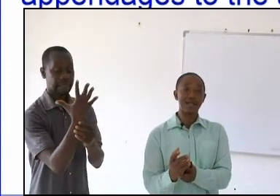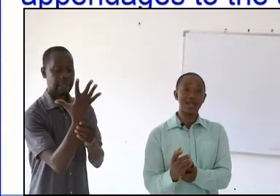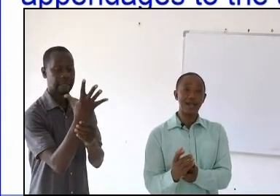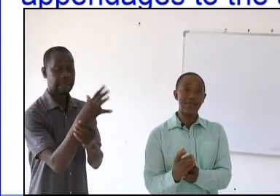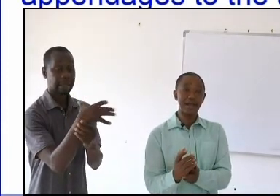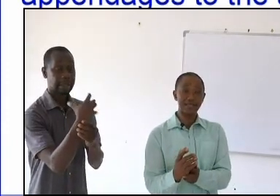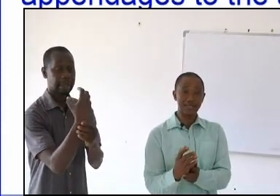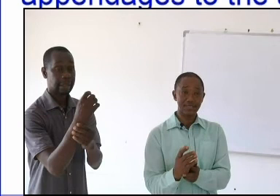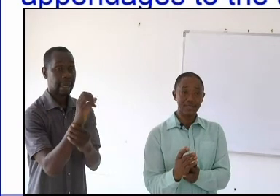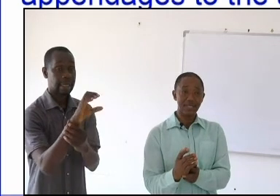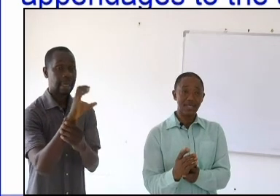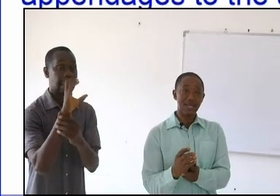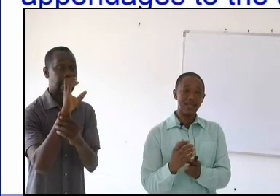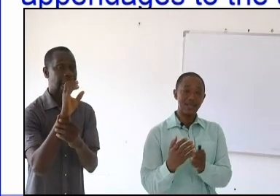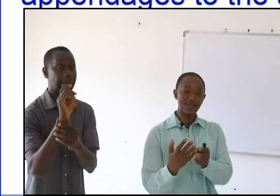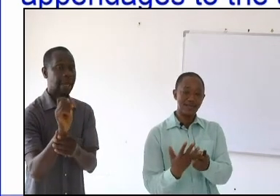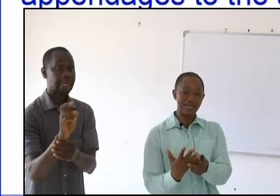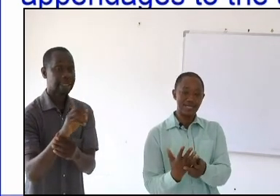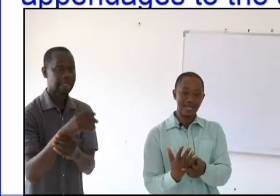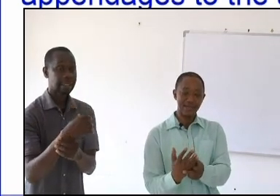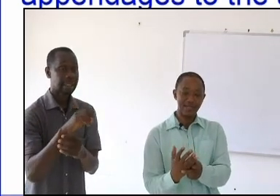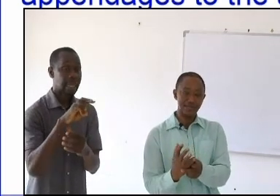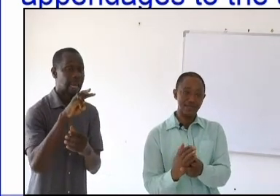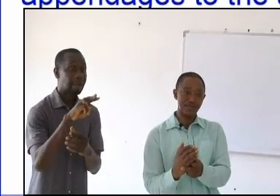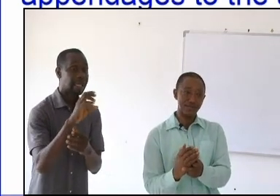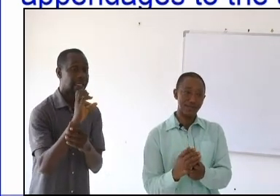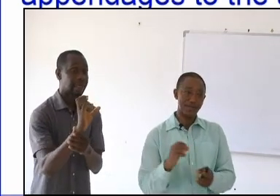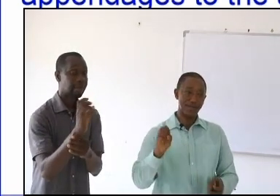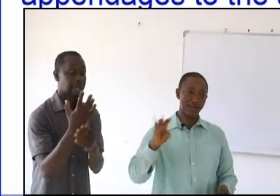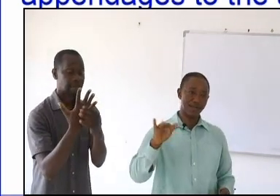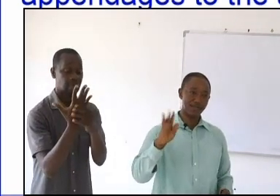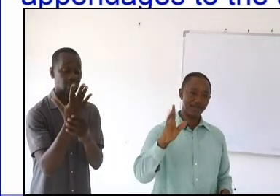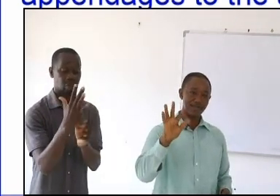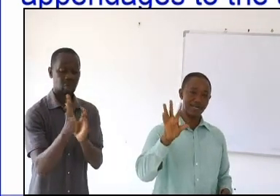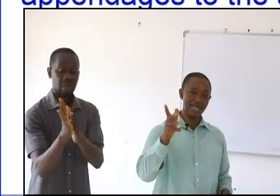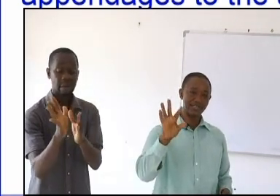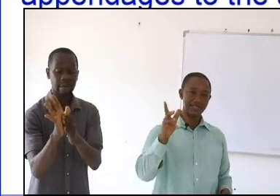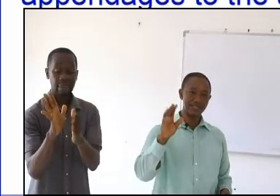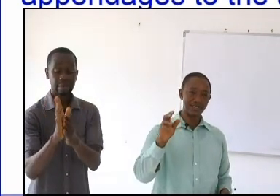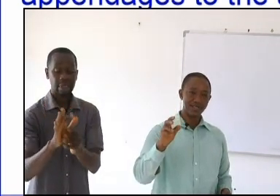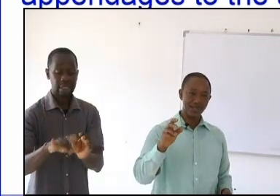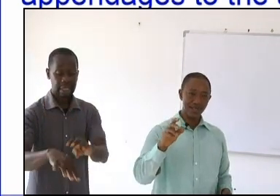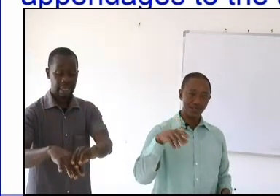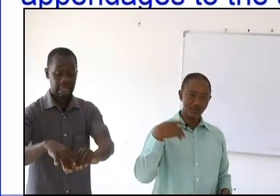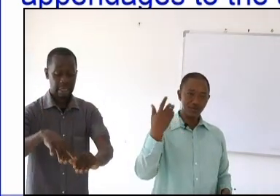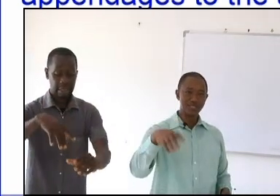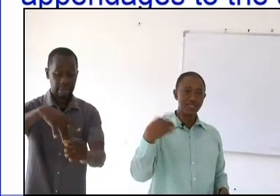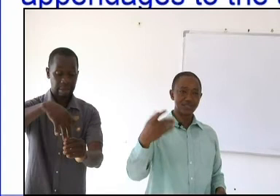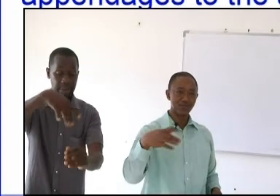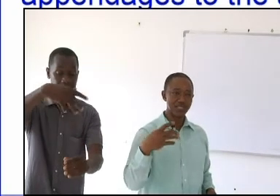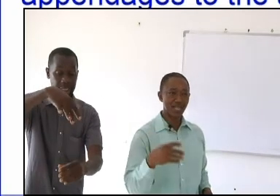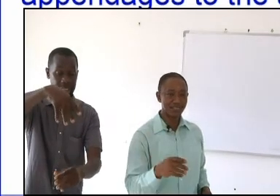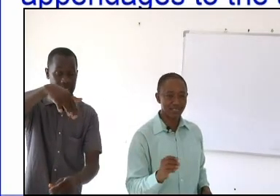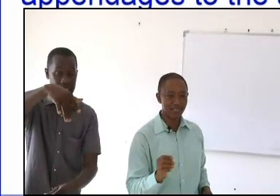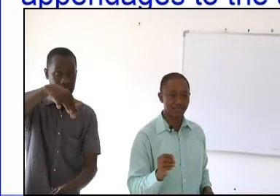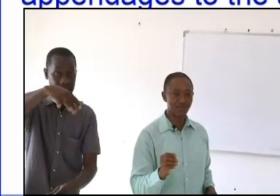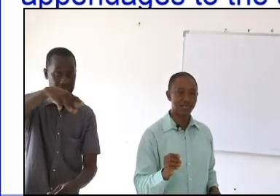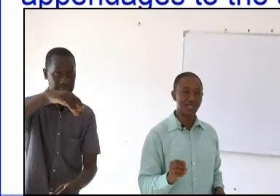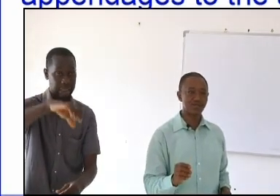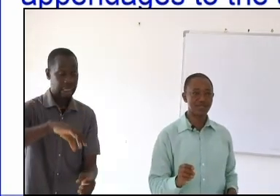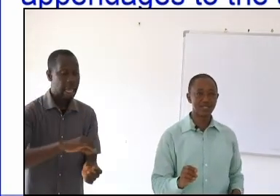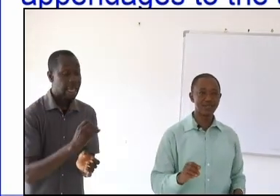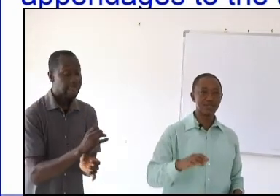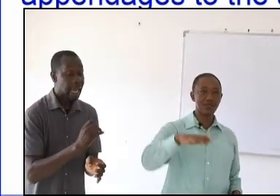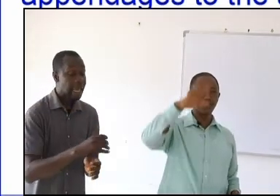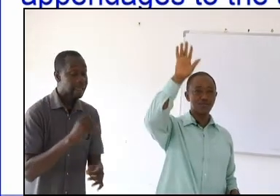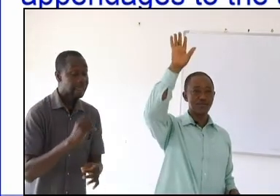the carpals, and then you have the metacarpal, the bones of the palm, and then the phalanges. You will notice we science teachers